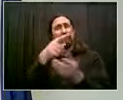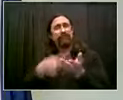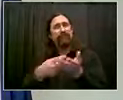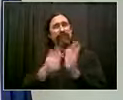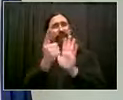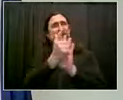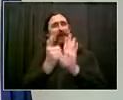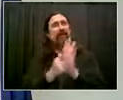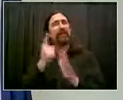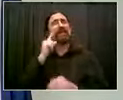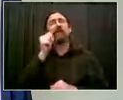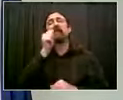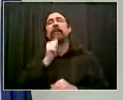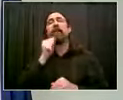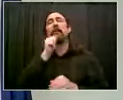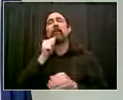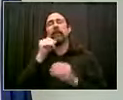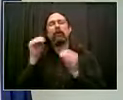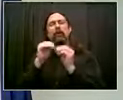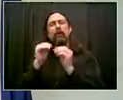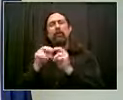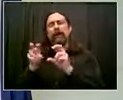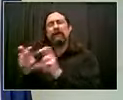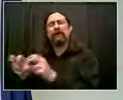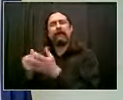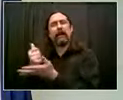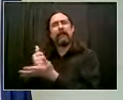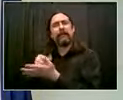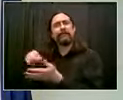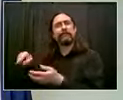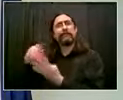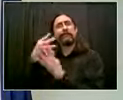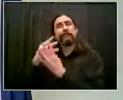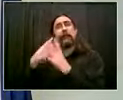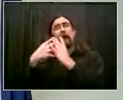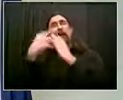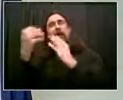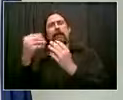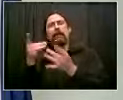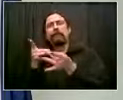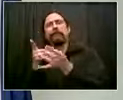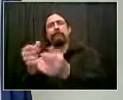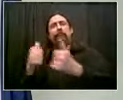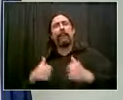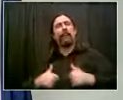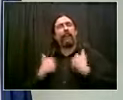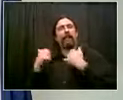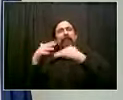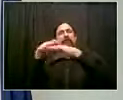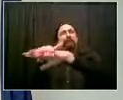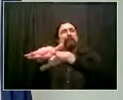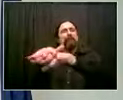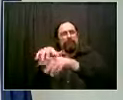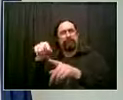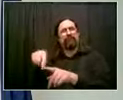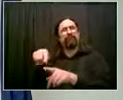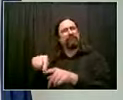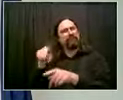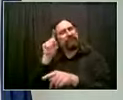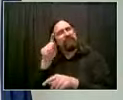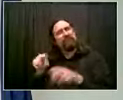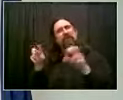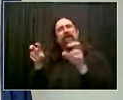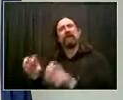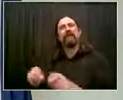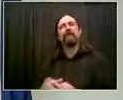resources, they're going to recidivate and go right back to what they have. And Exodus, you're doing a wonderful job as well. All of this is a